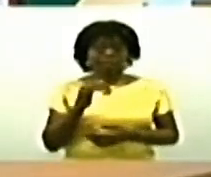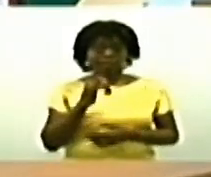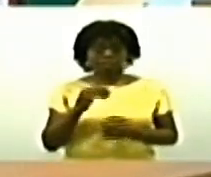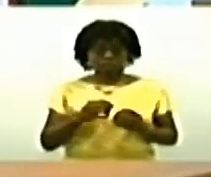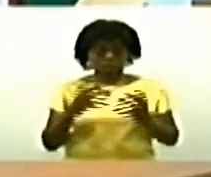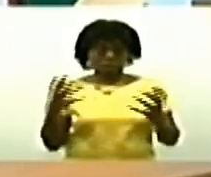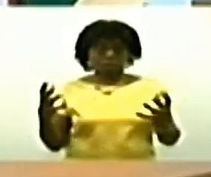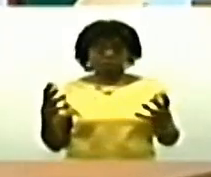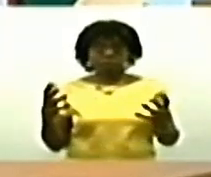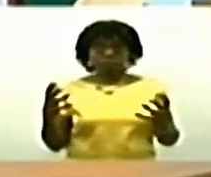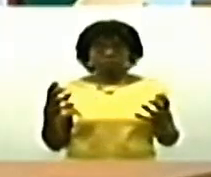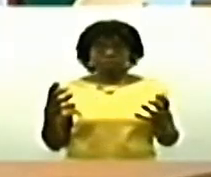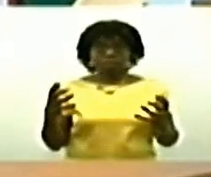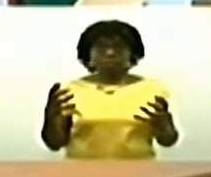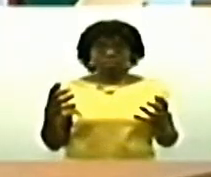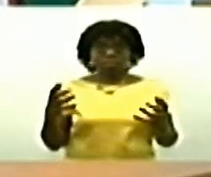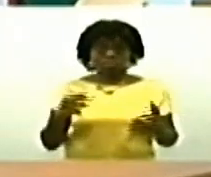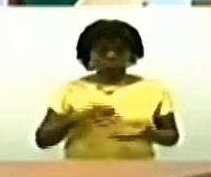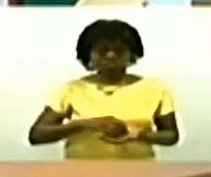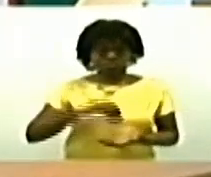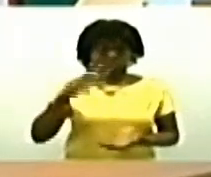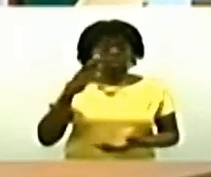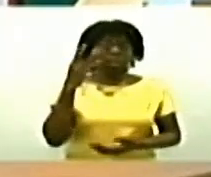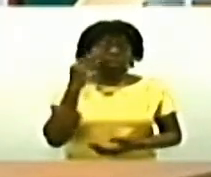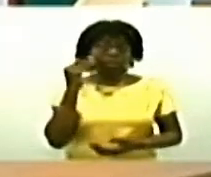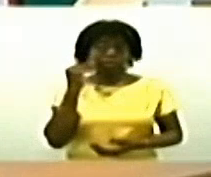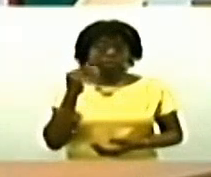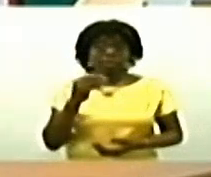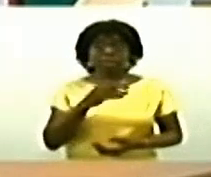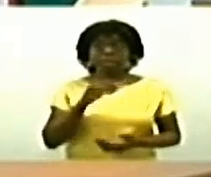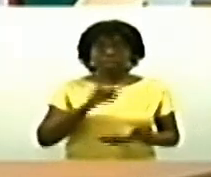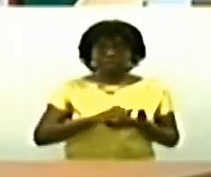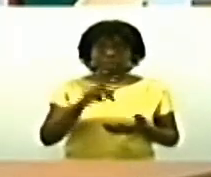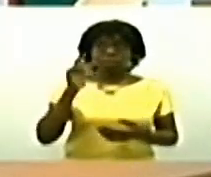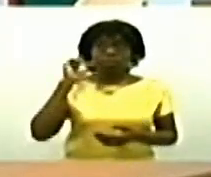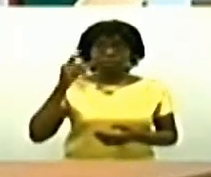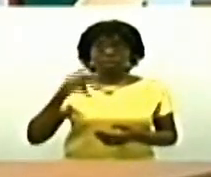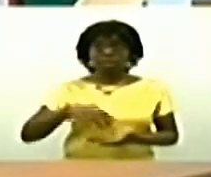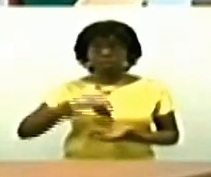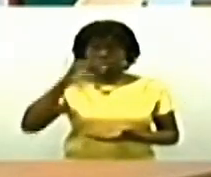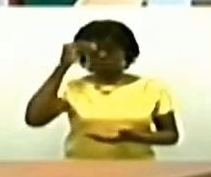lot of rich experience and so on that you would learn from,